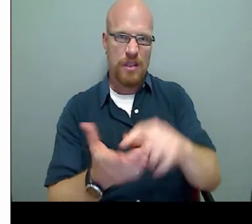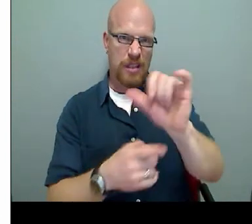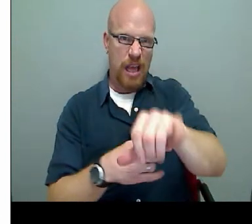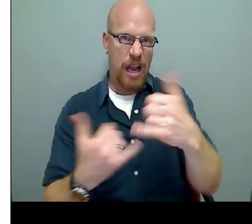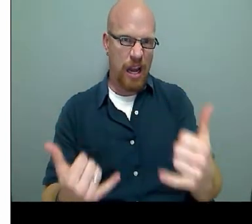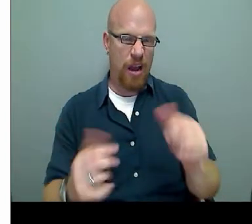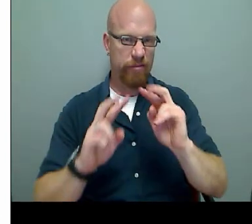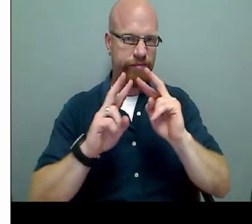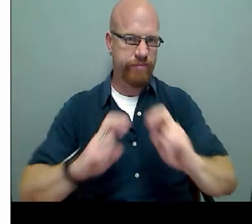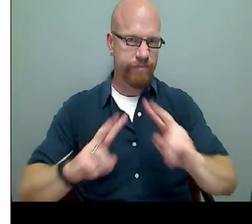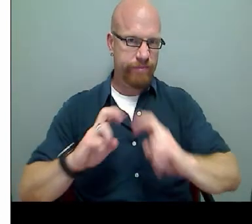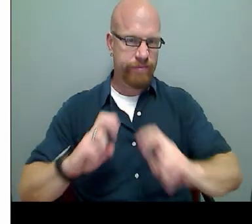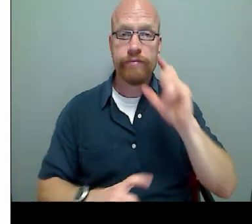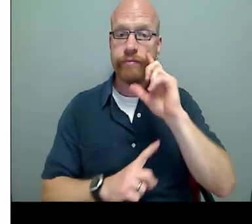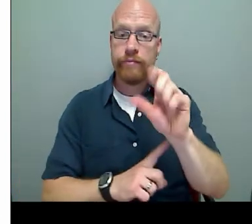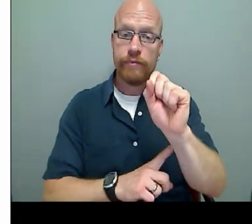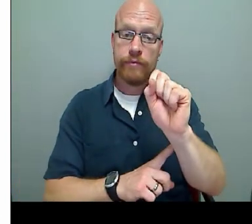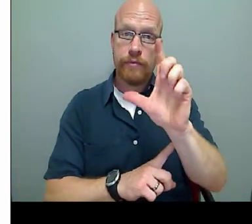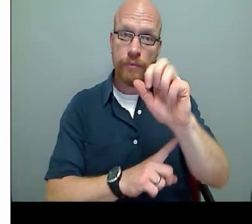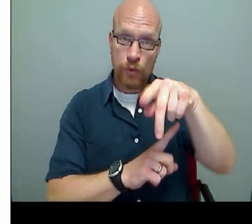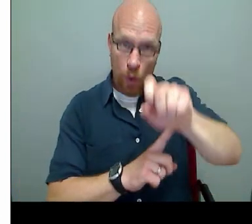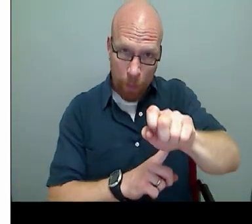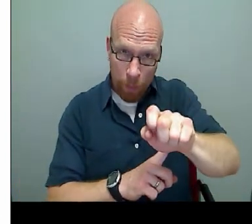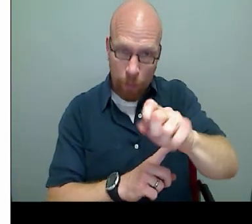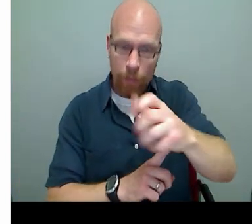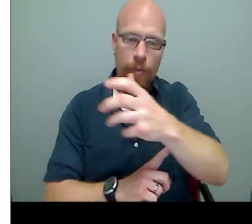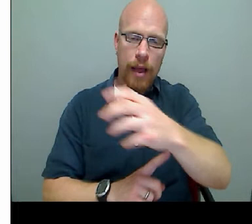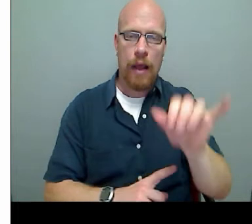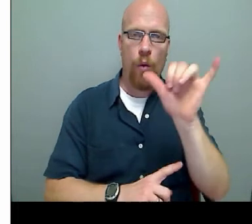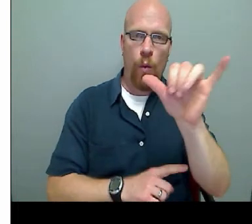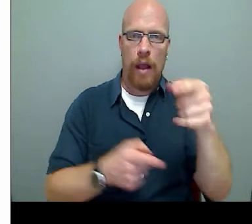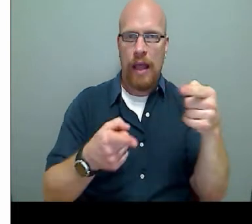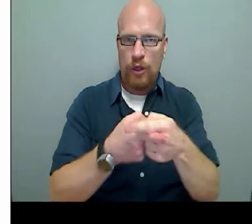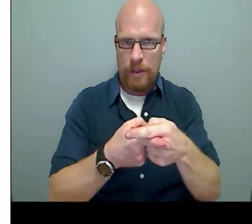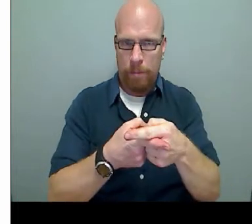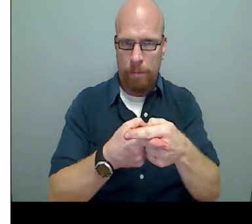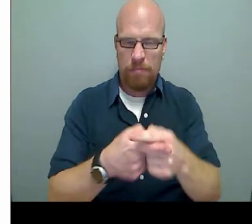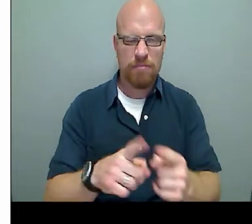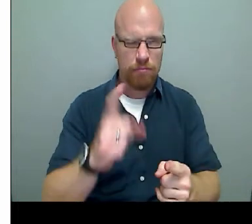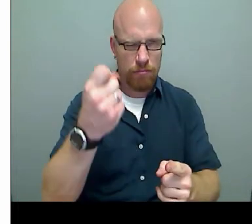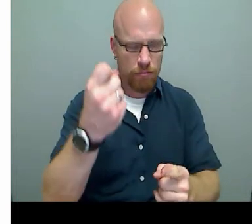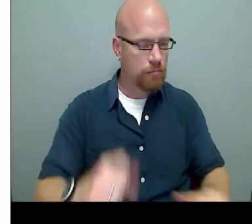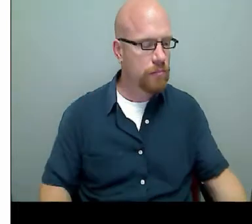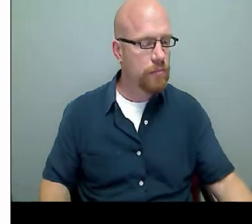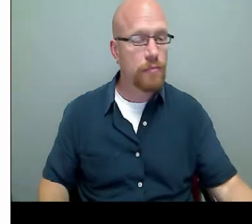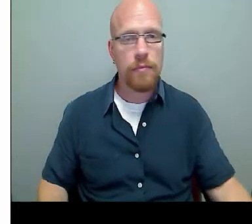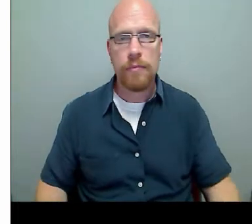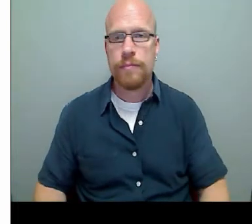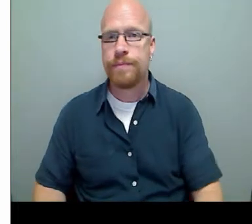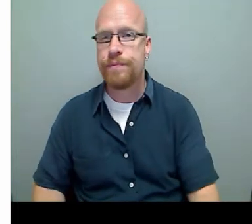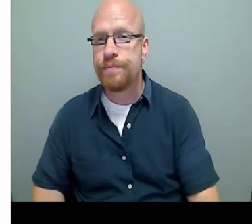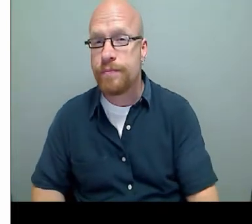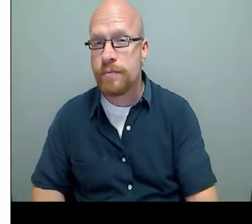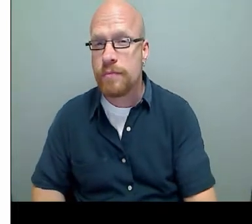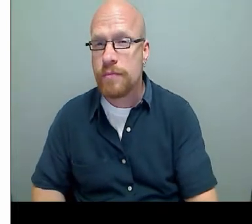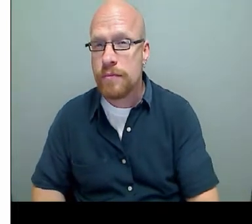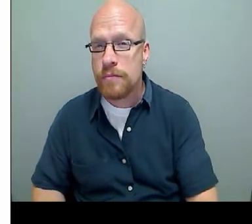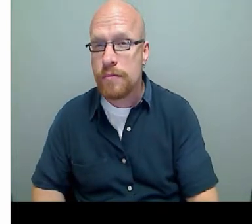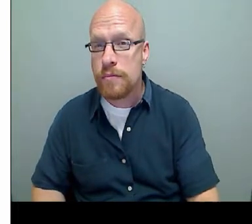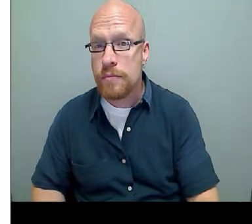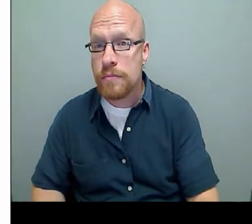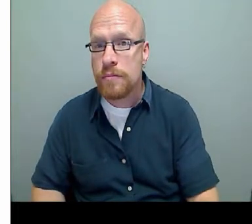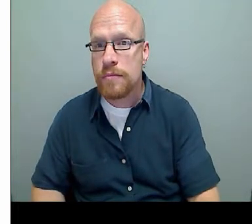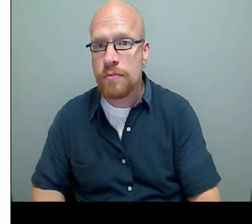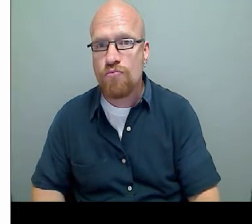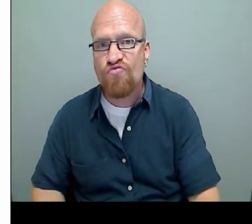Now, we need to look at our second equation and identify our slope in that equation, and as well